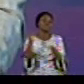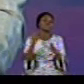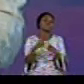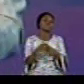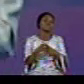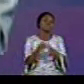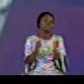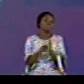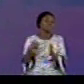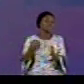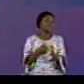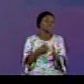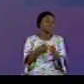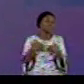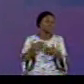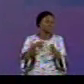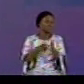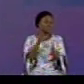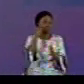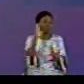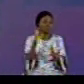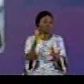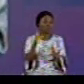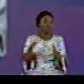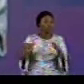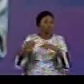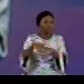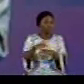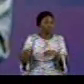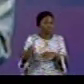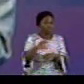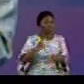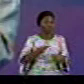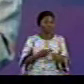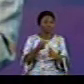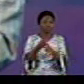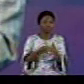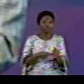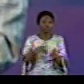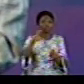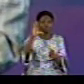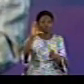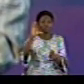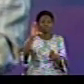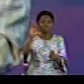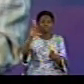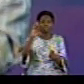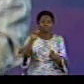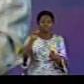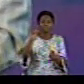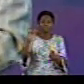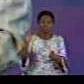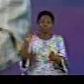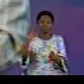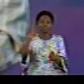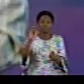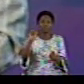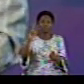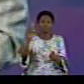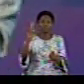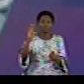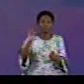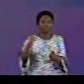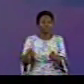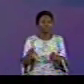this woman, those of us from Cross River State, you remember a woman by name Patience, you